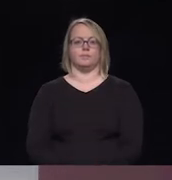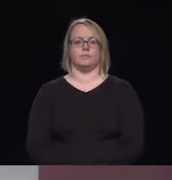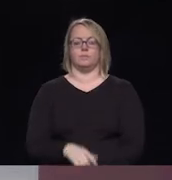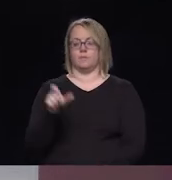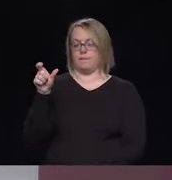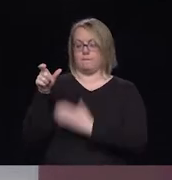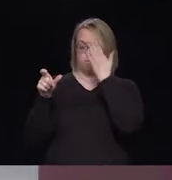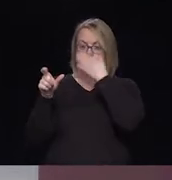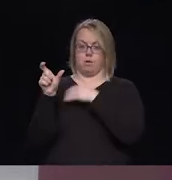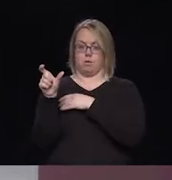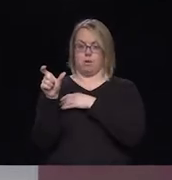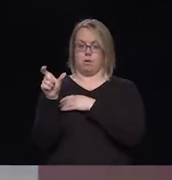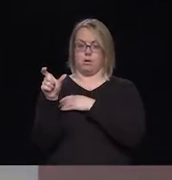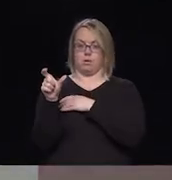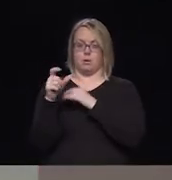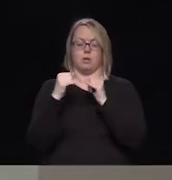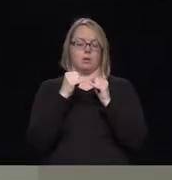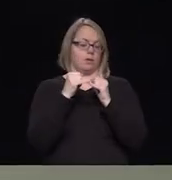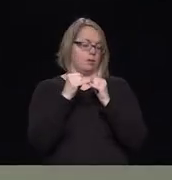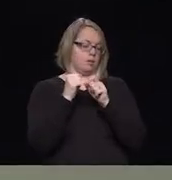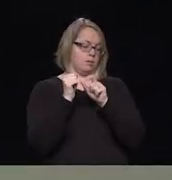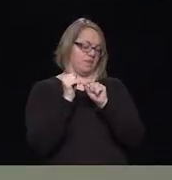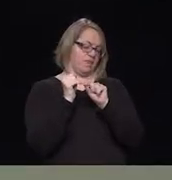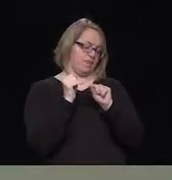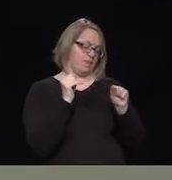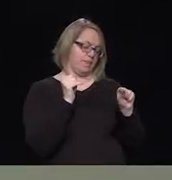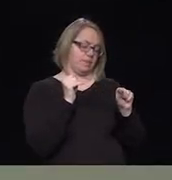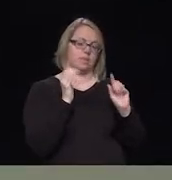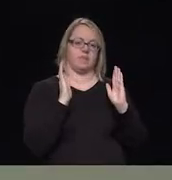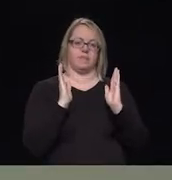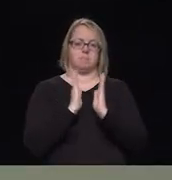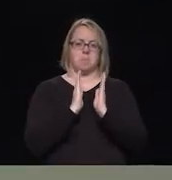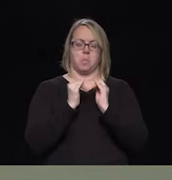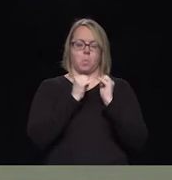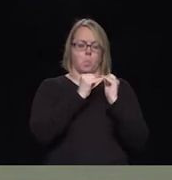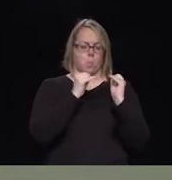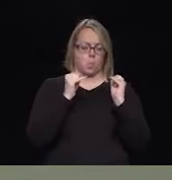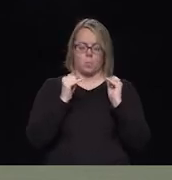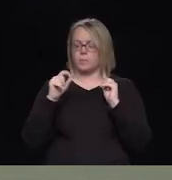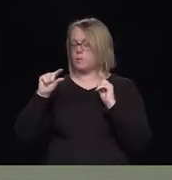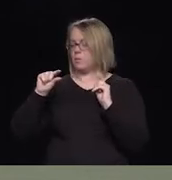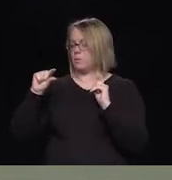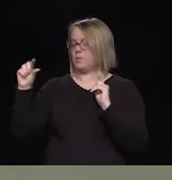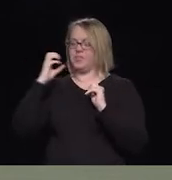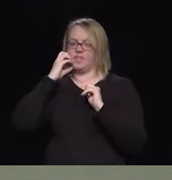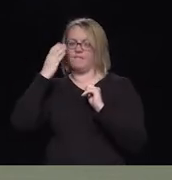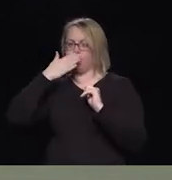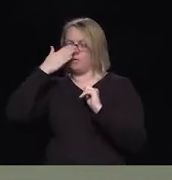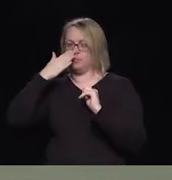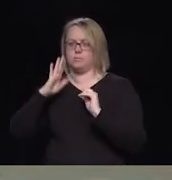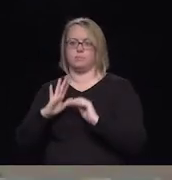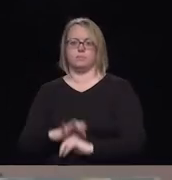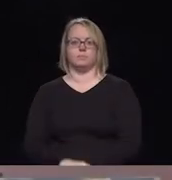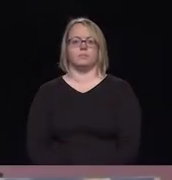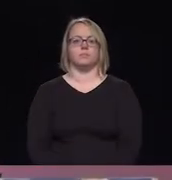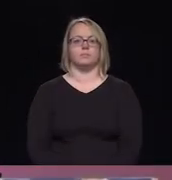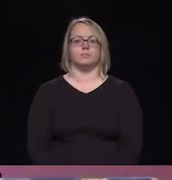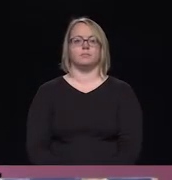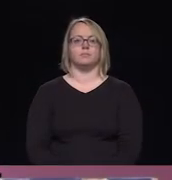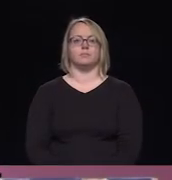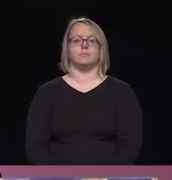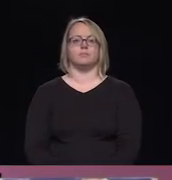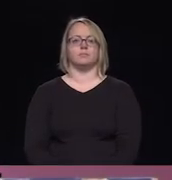So it's thicker in the front and skinnier in the back. You can also add